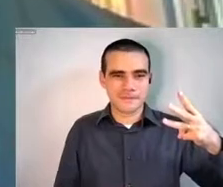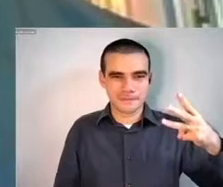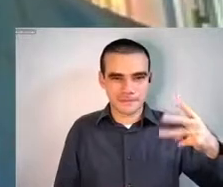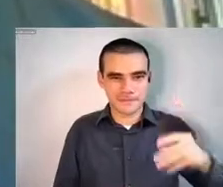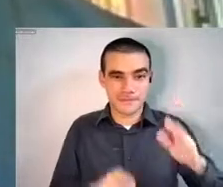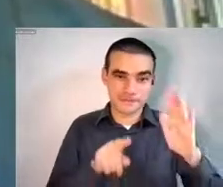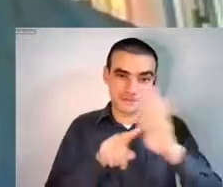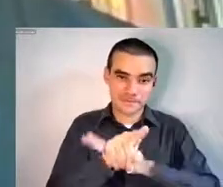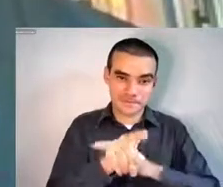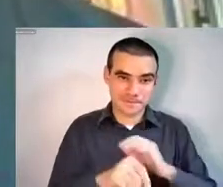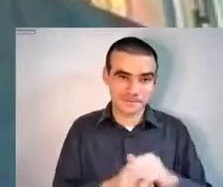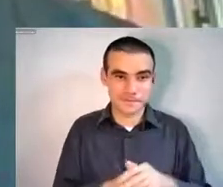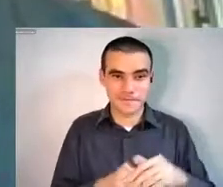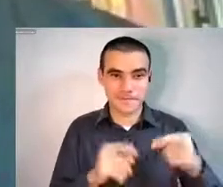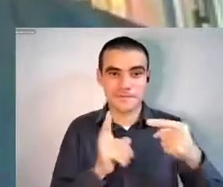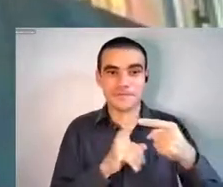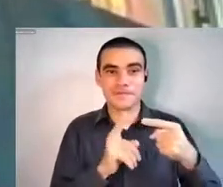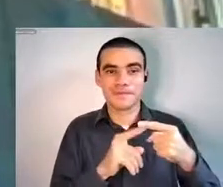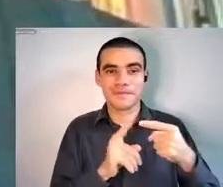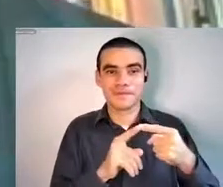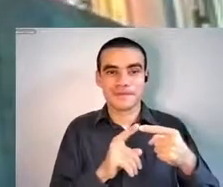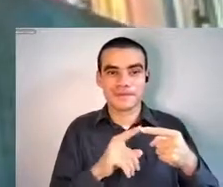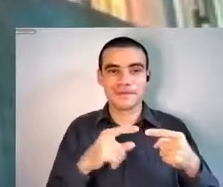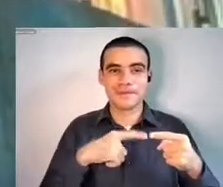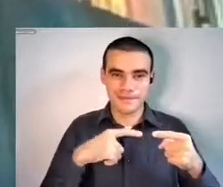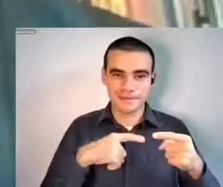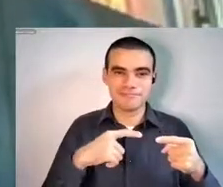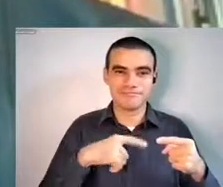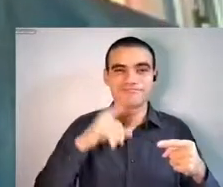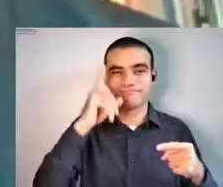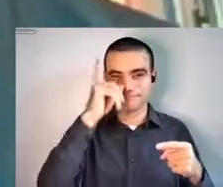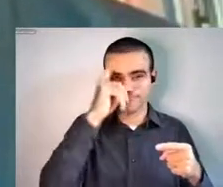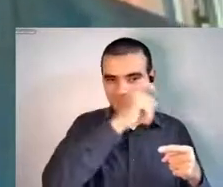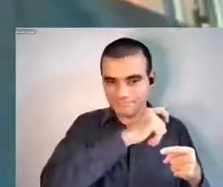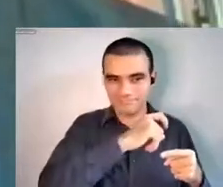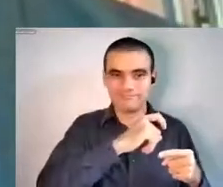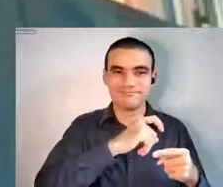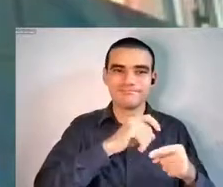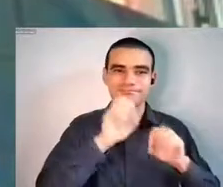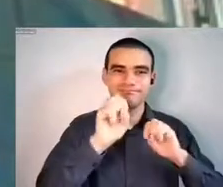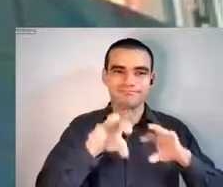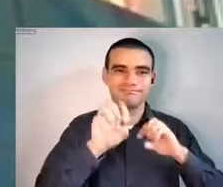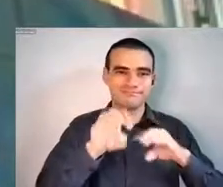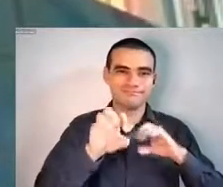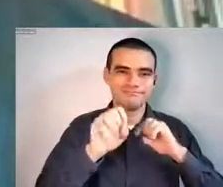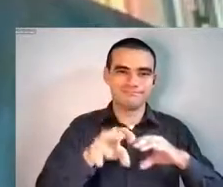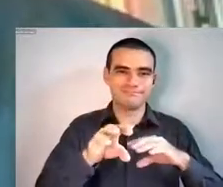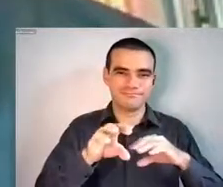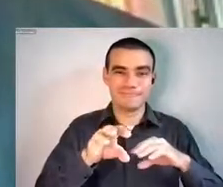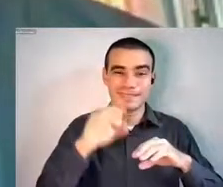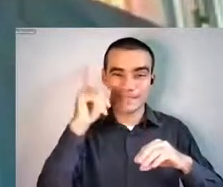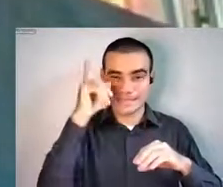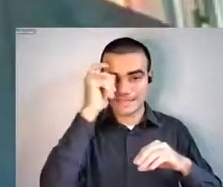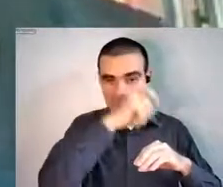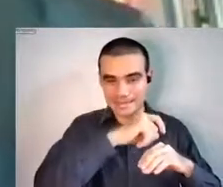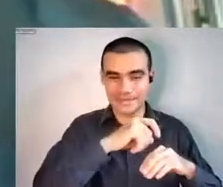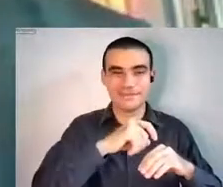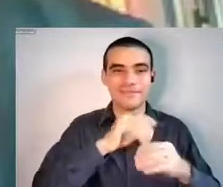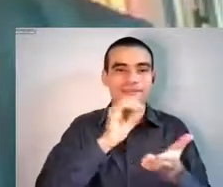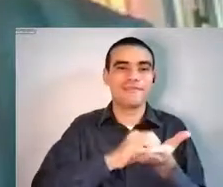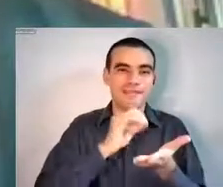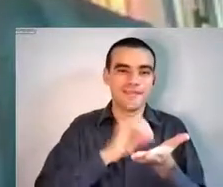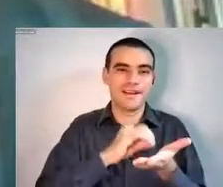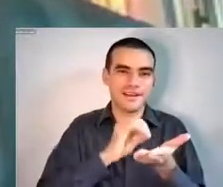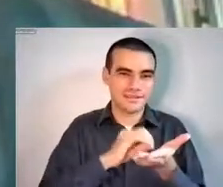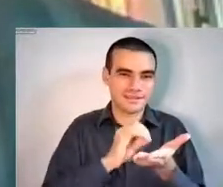going to ask. The first one is that we recognize that we have deficiencies in the education in up levels, and